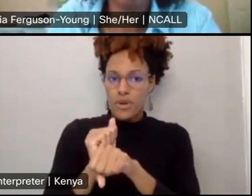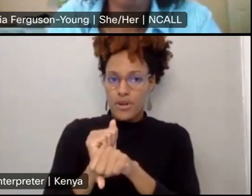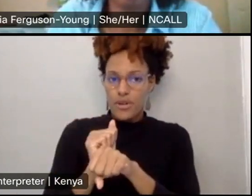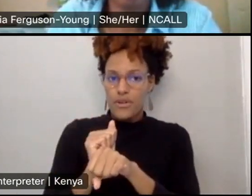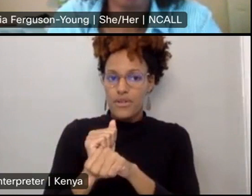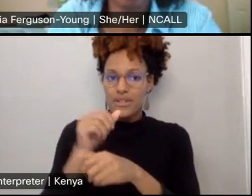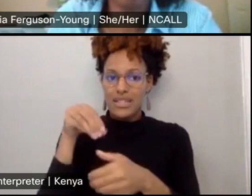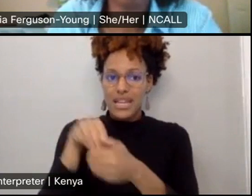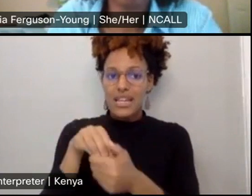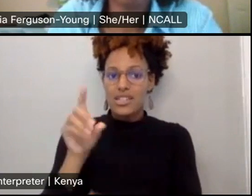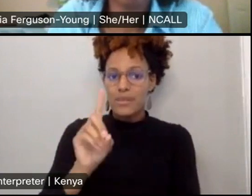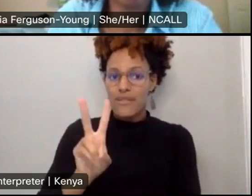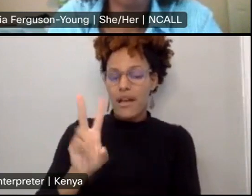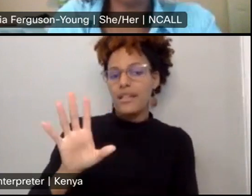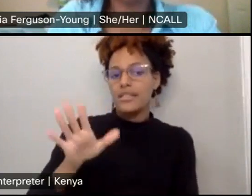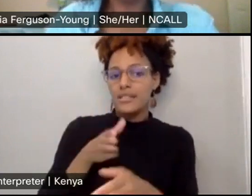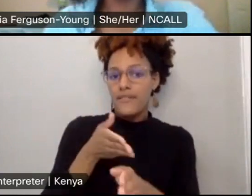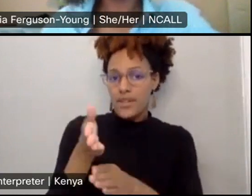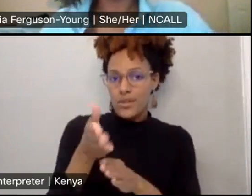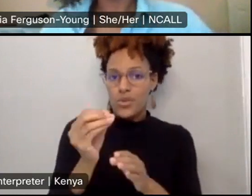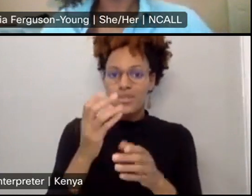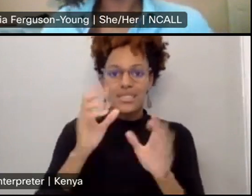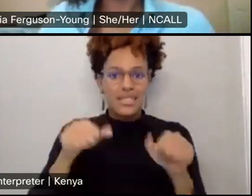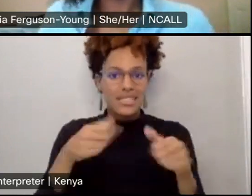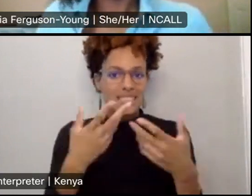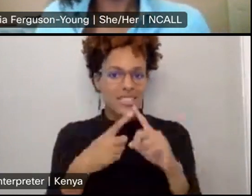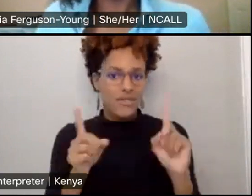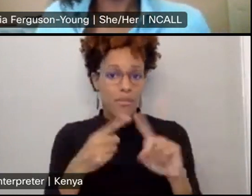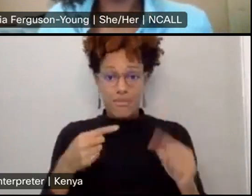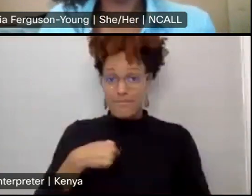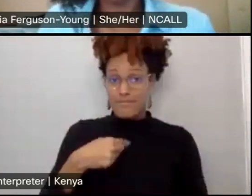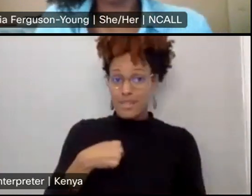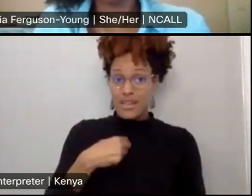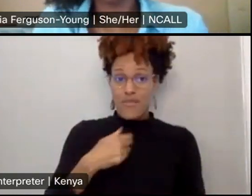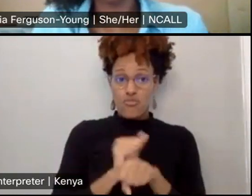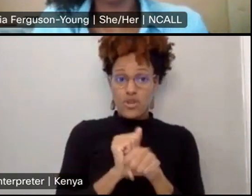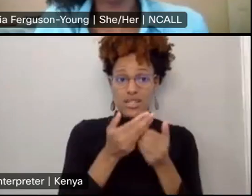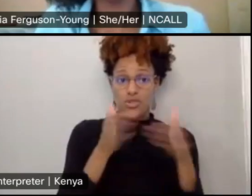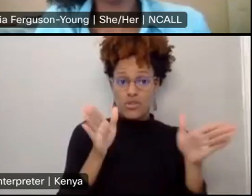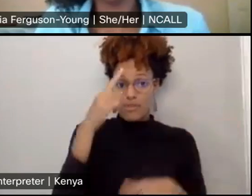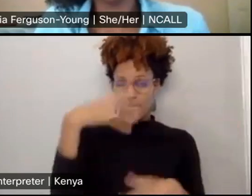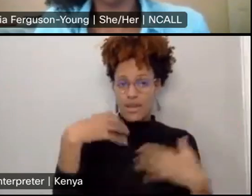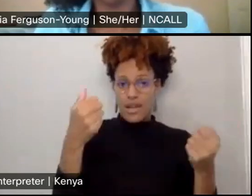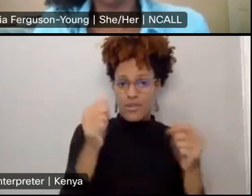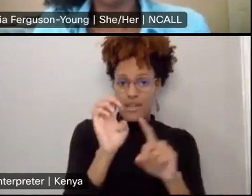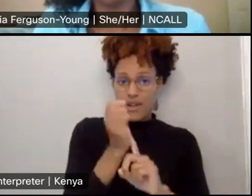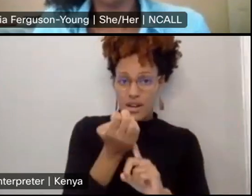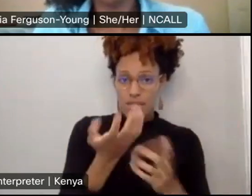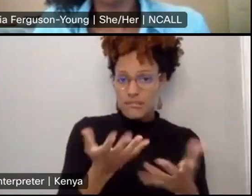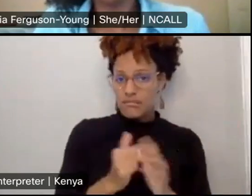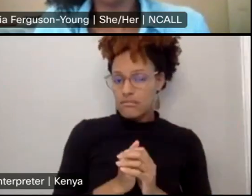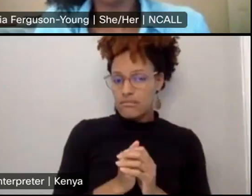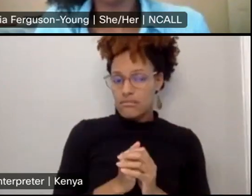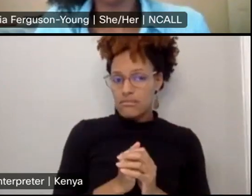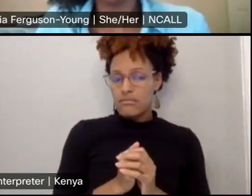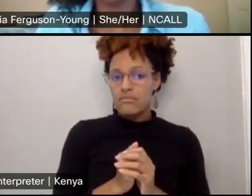domestic violence field, so it's different. But here I'm just working in a general mental health setting where